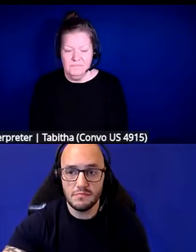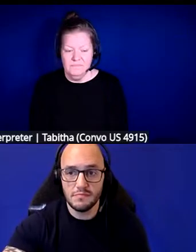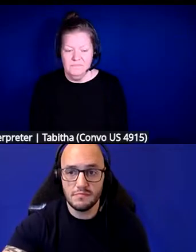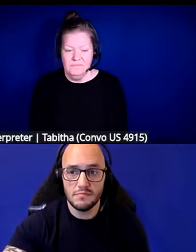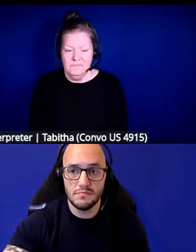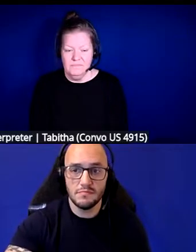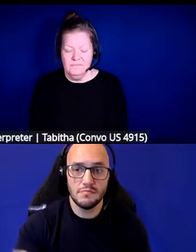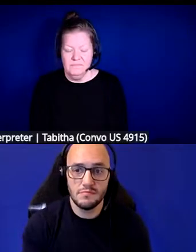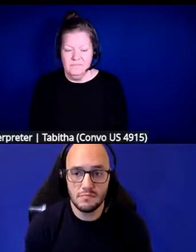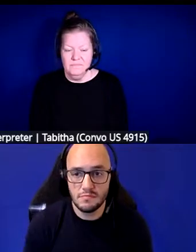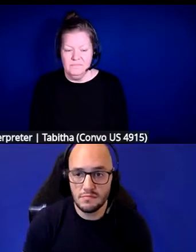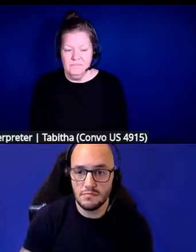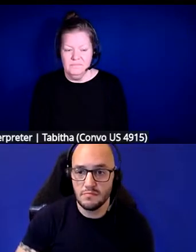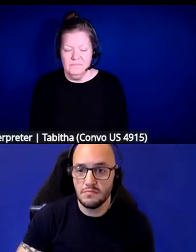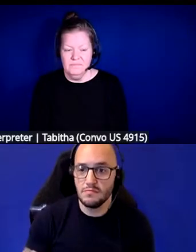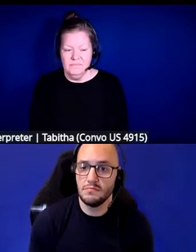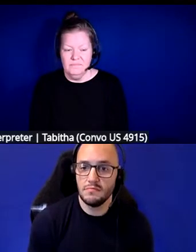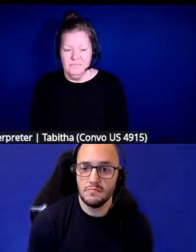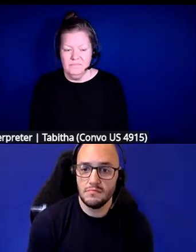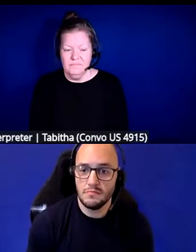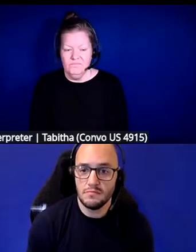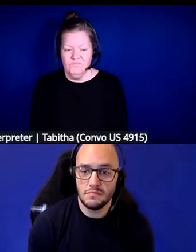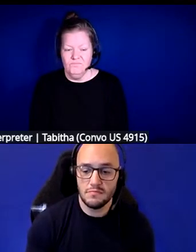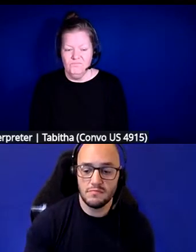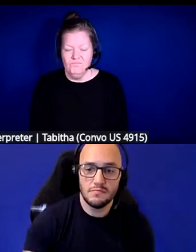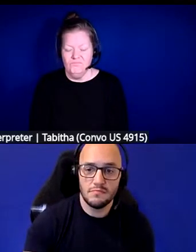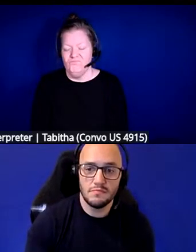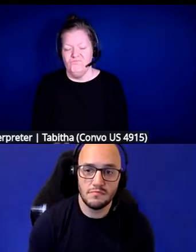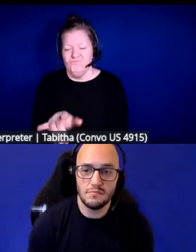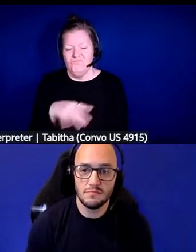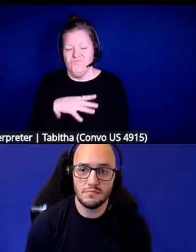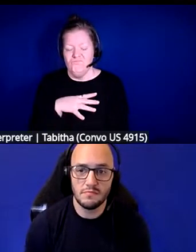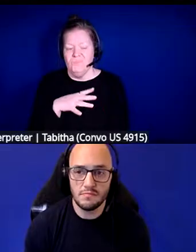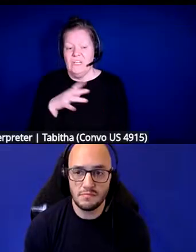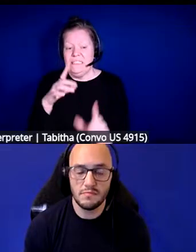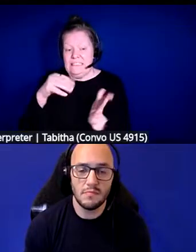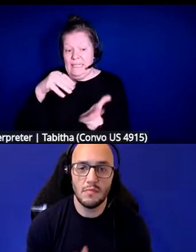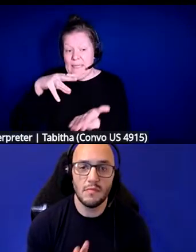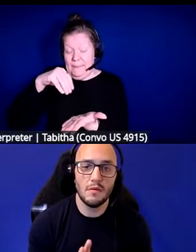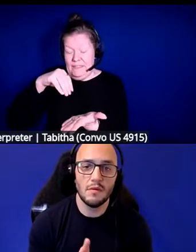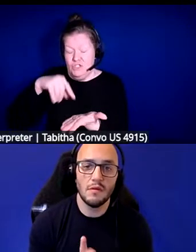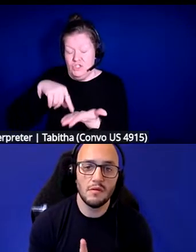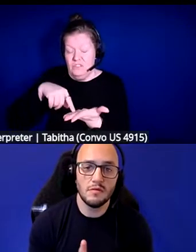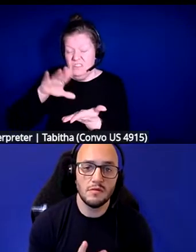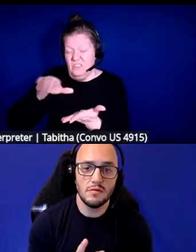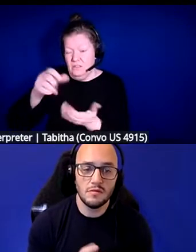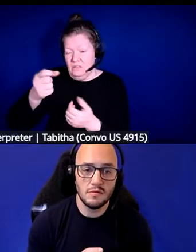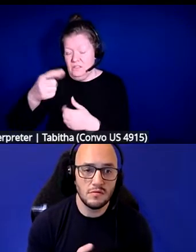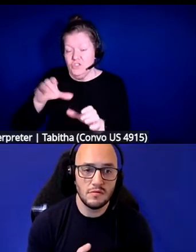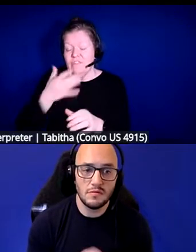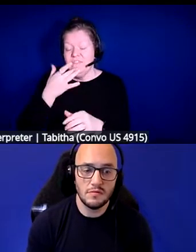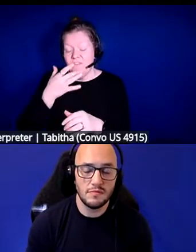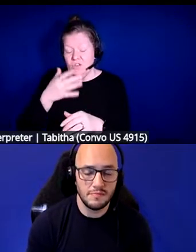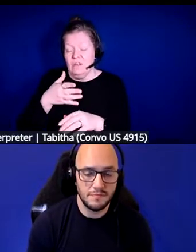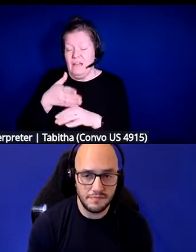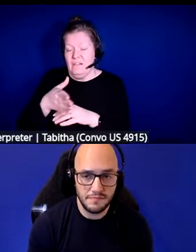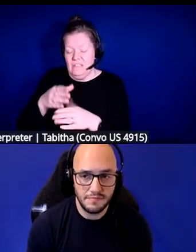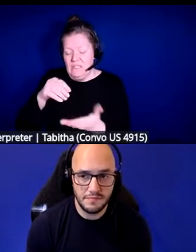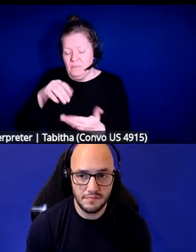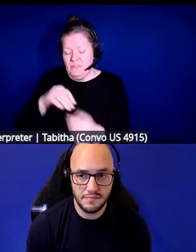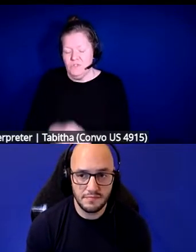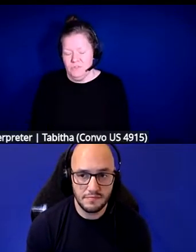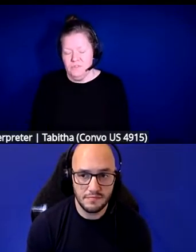I can't read these words. That's okay. Take a picture. Do yourself a Well, favor you later can read them, afterwards. you just can't Take a I'll take a pronounce picture them. of it.